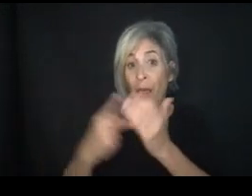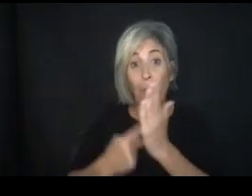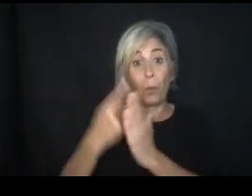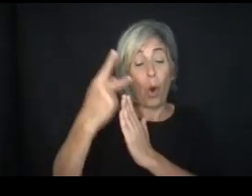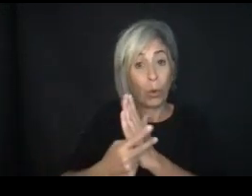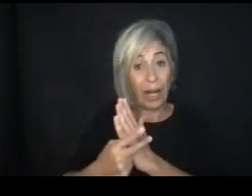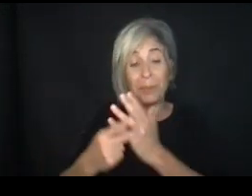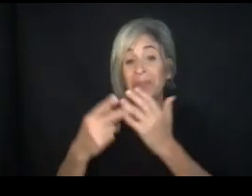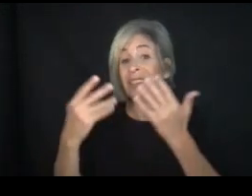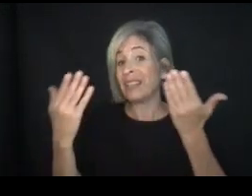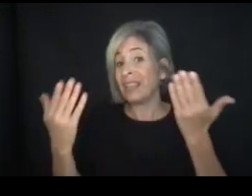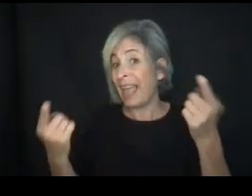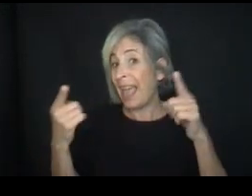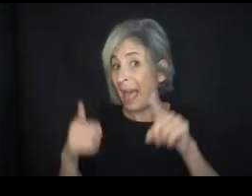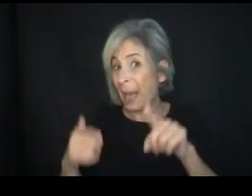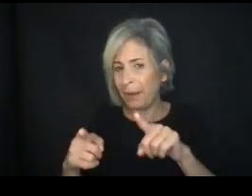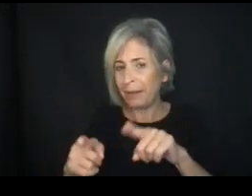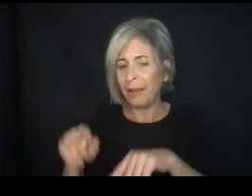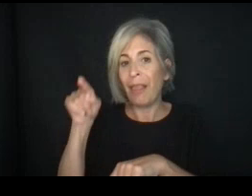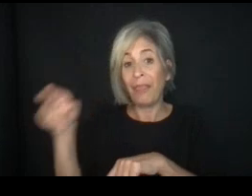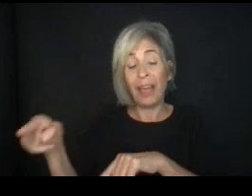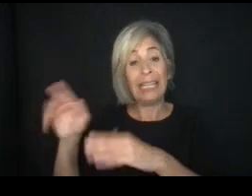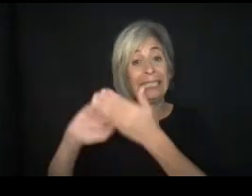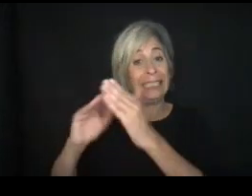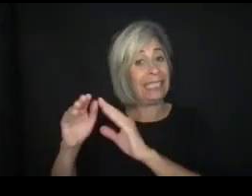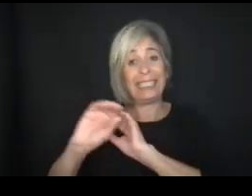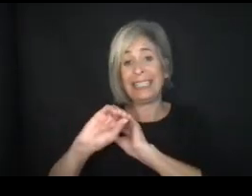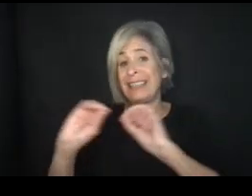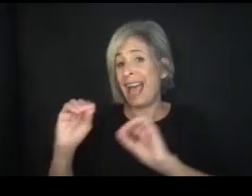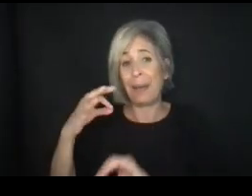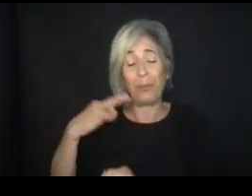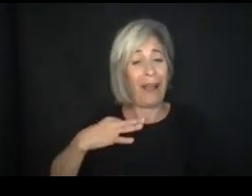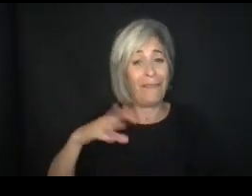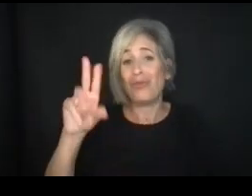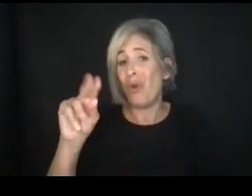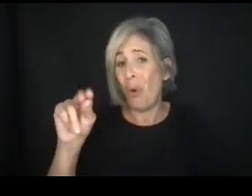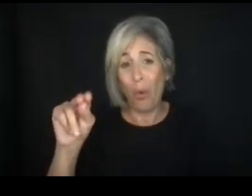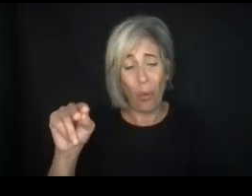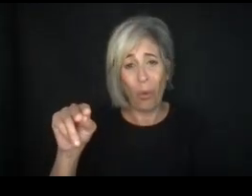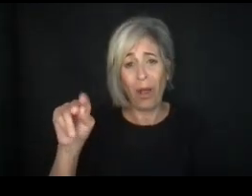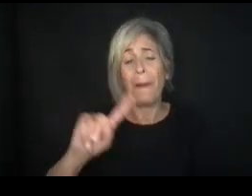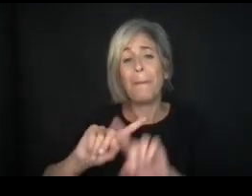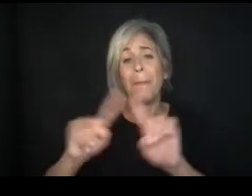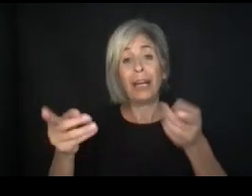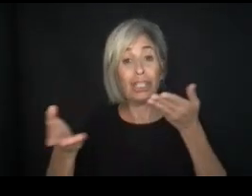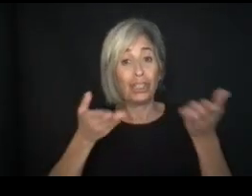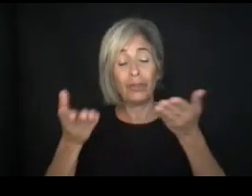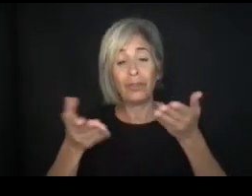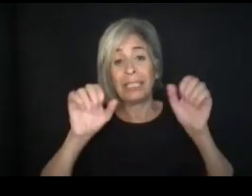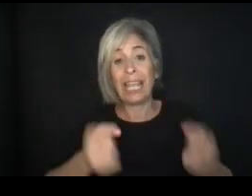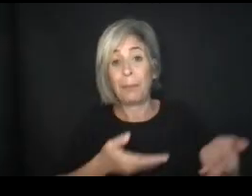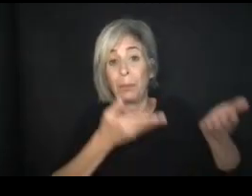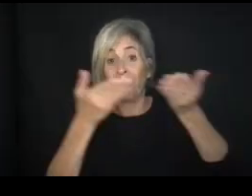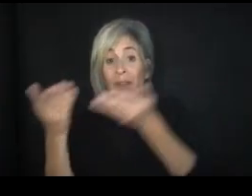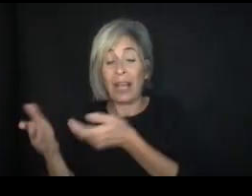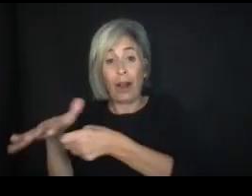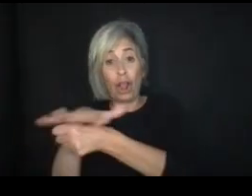is not in the nonprofit business, so there are services that can be provided by our